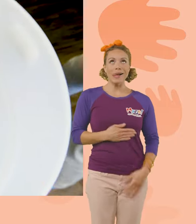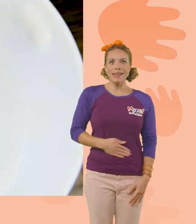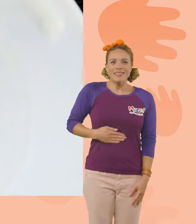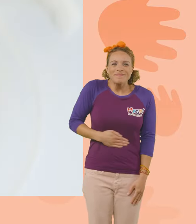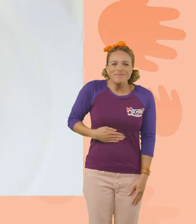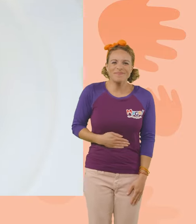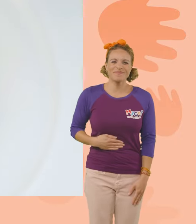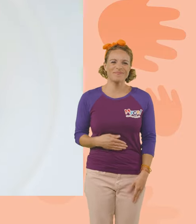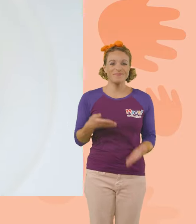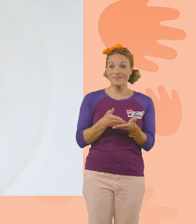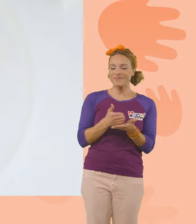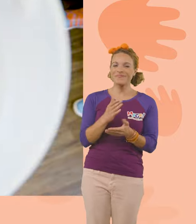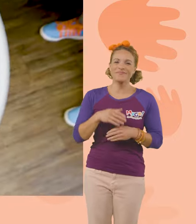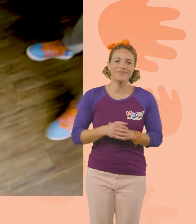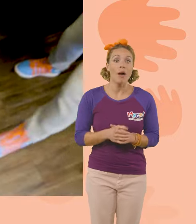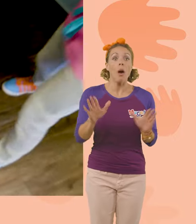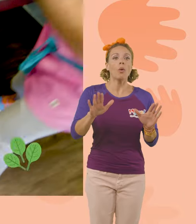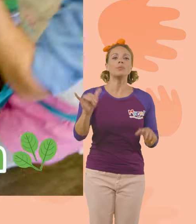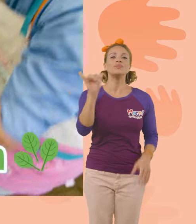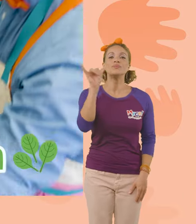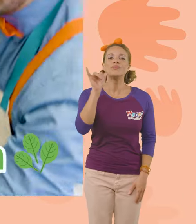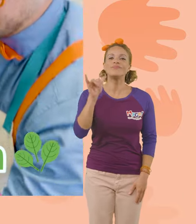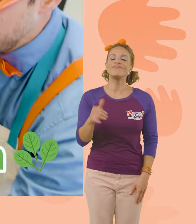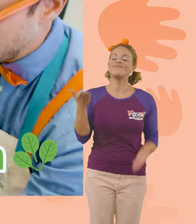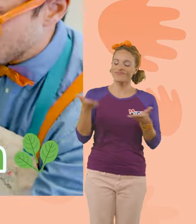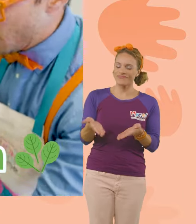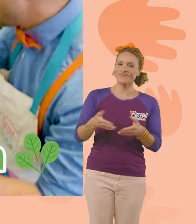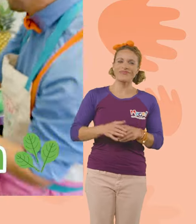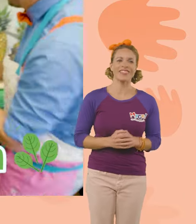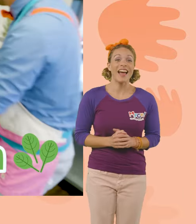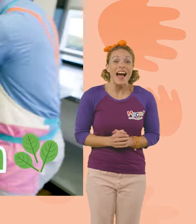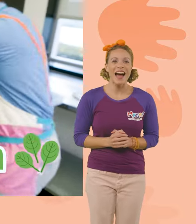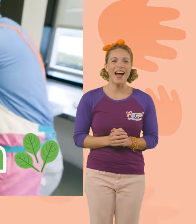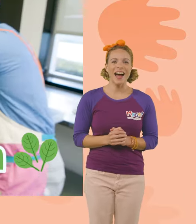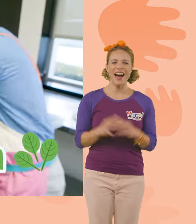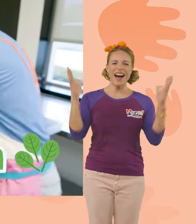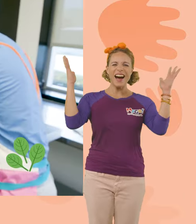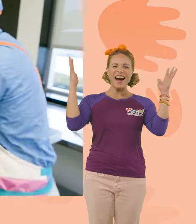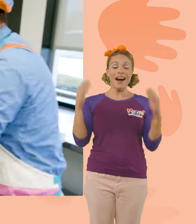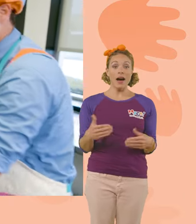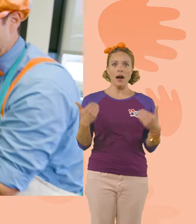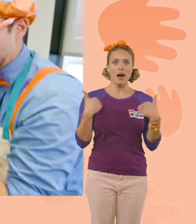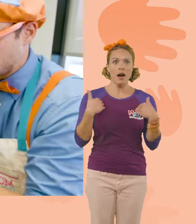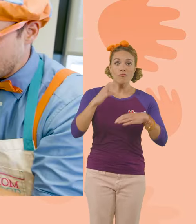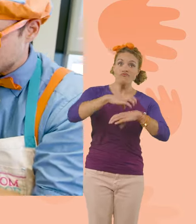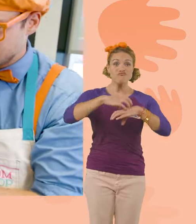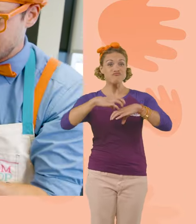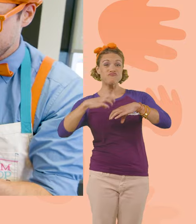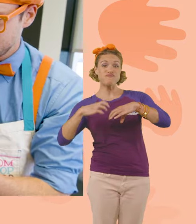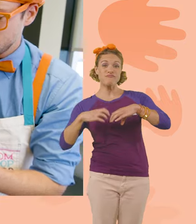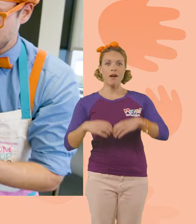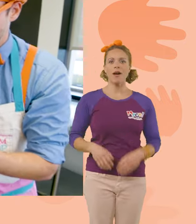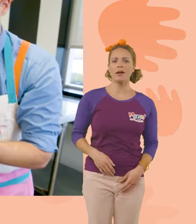Yum! All right. Oh, spinach right here. Woohoo! And then we have a bunch of